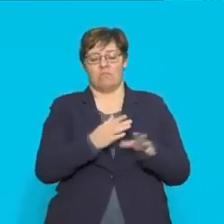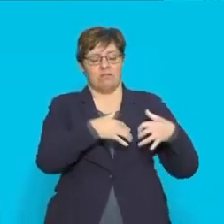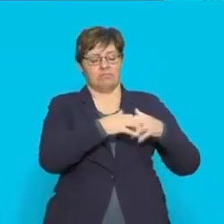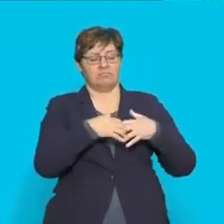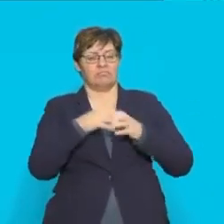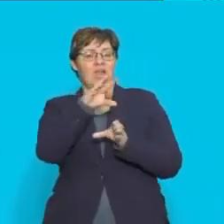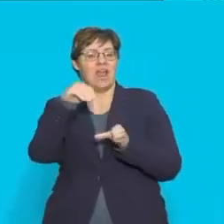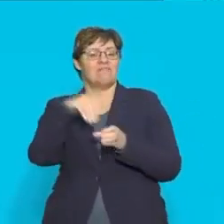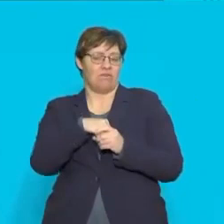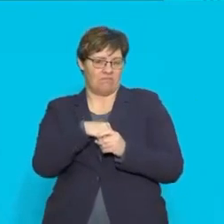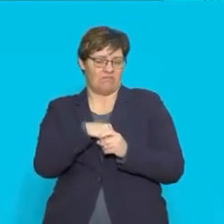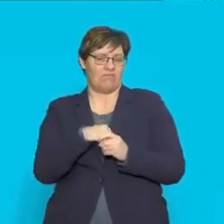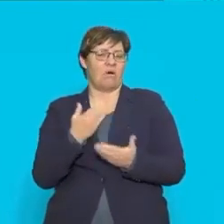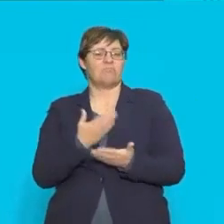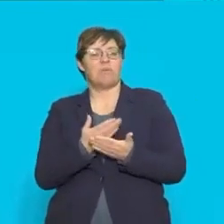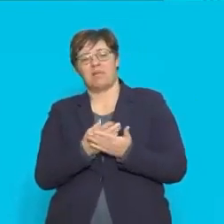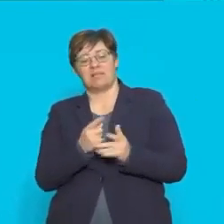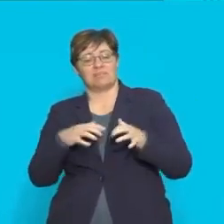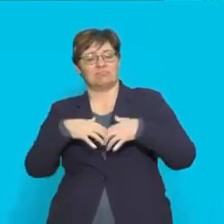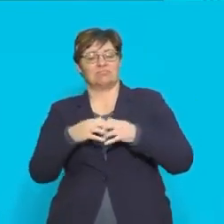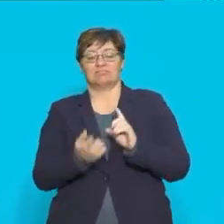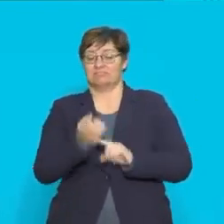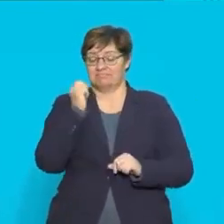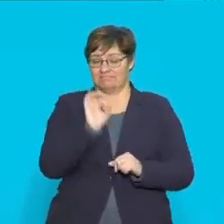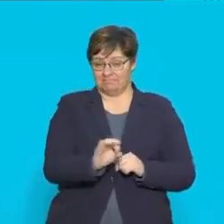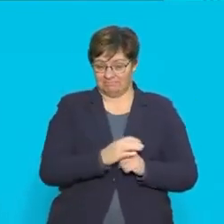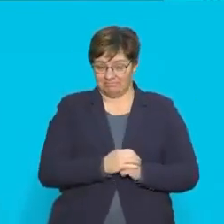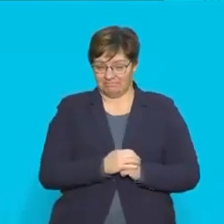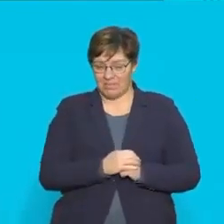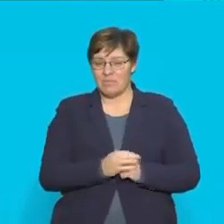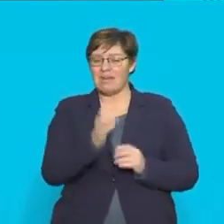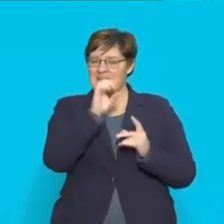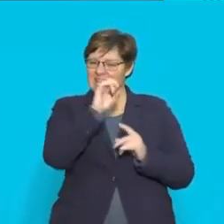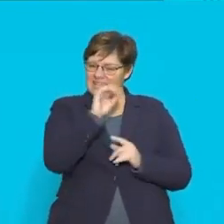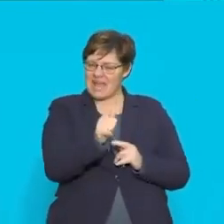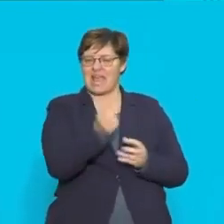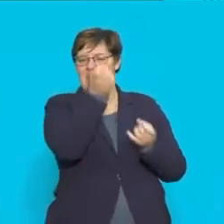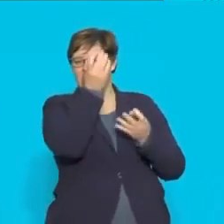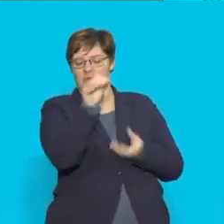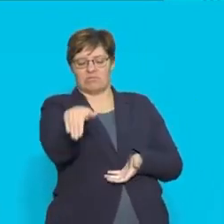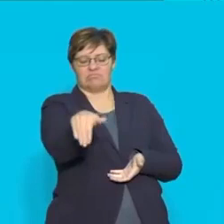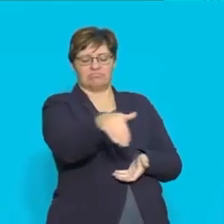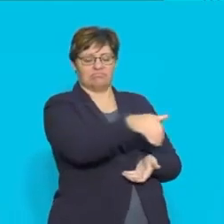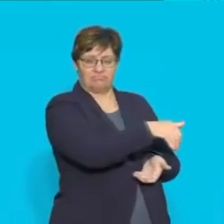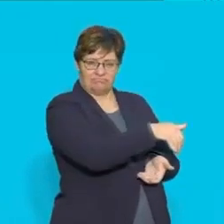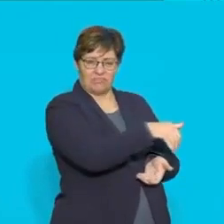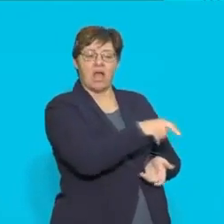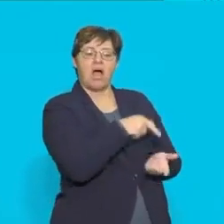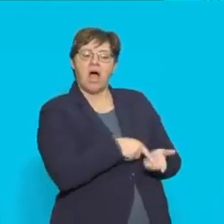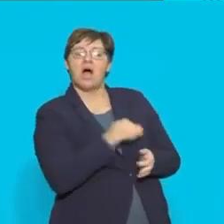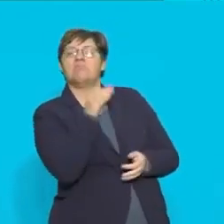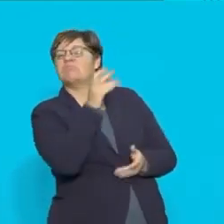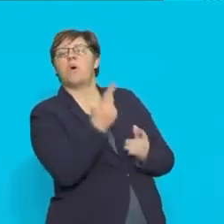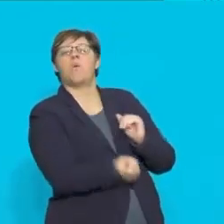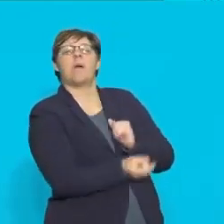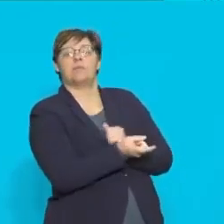many careers will use data, but we have lots and lots of careers that use data, because if you do have data, you